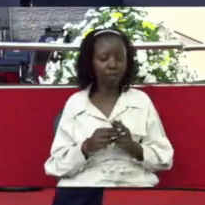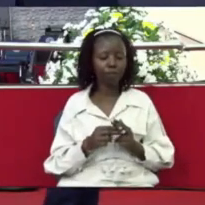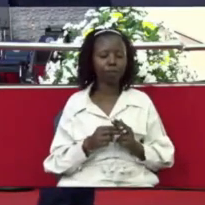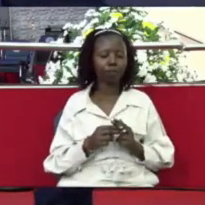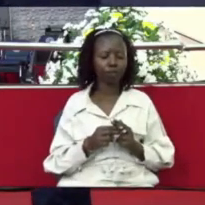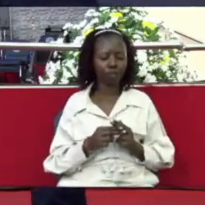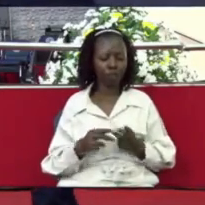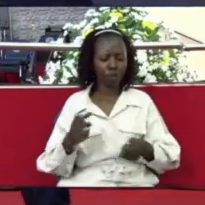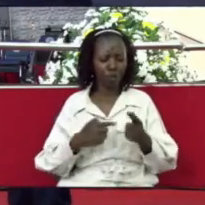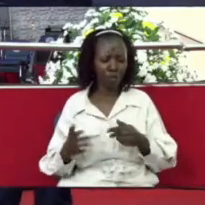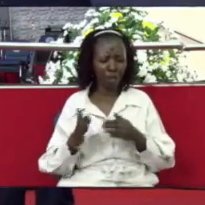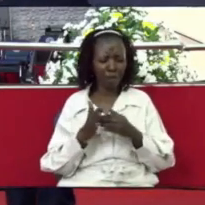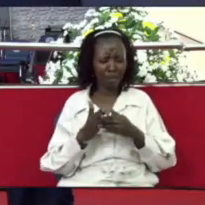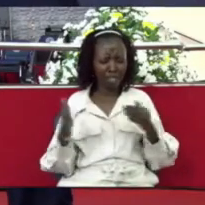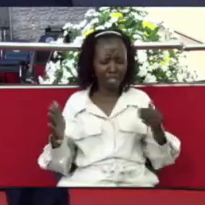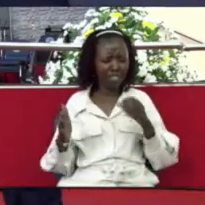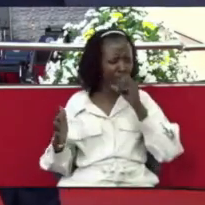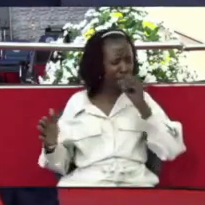we come against this curse,